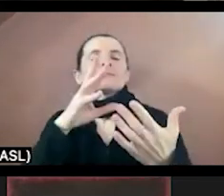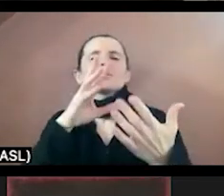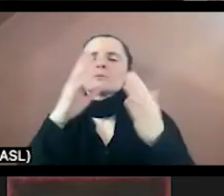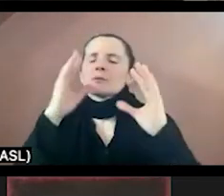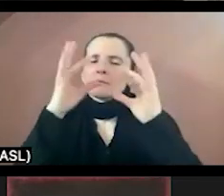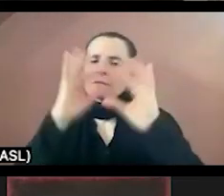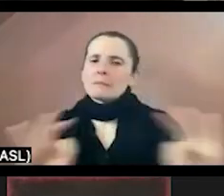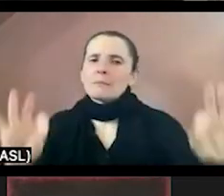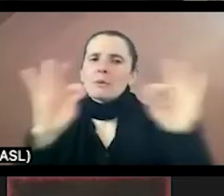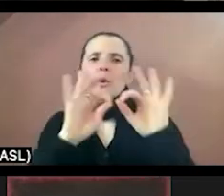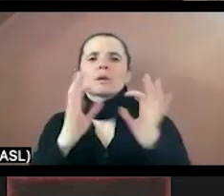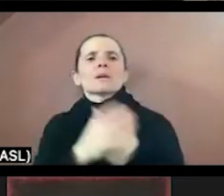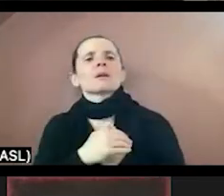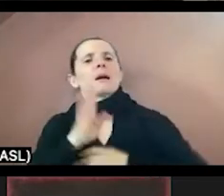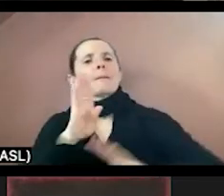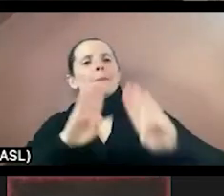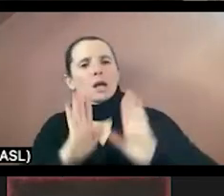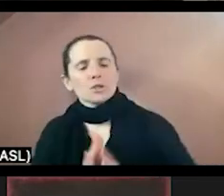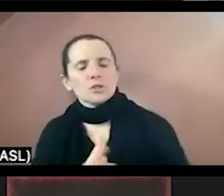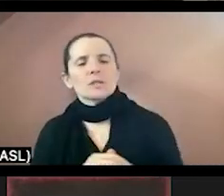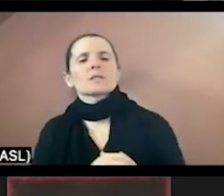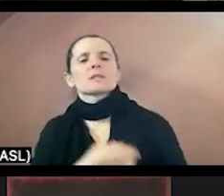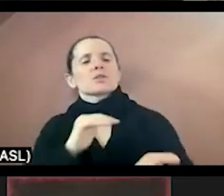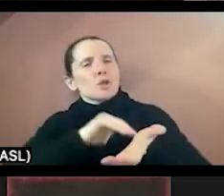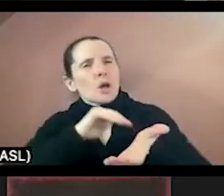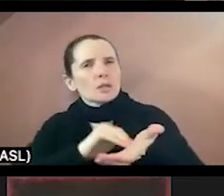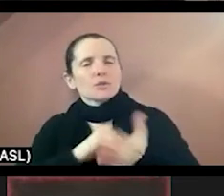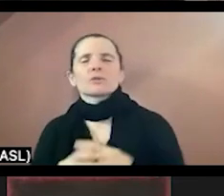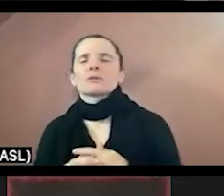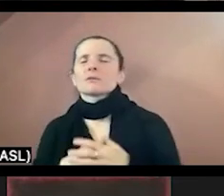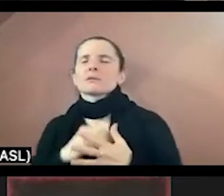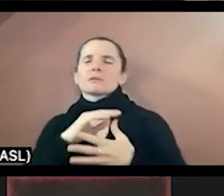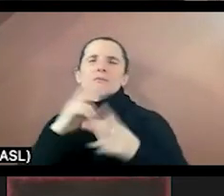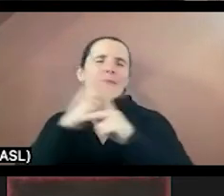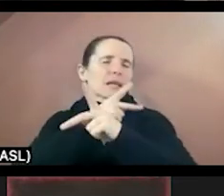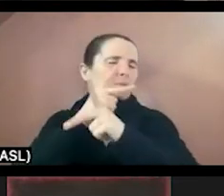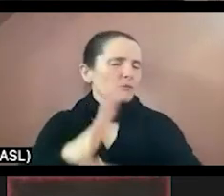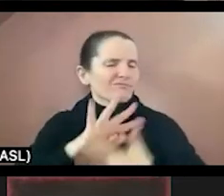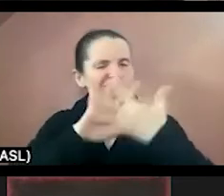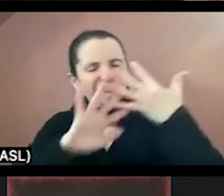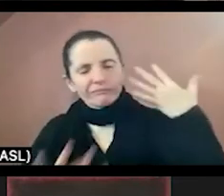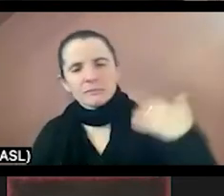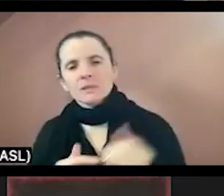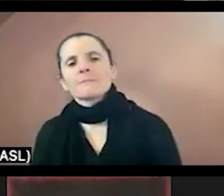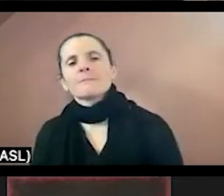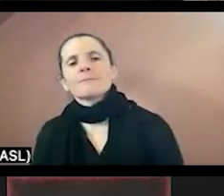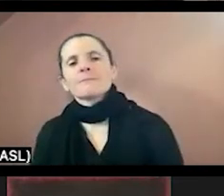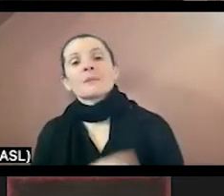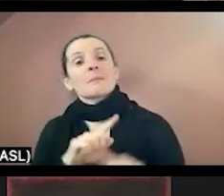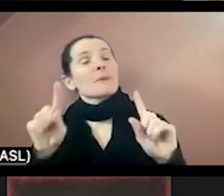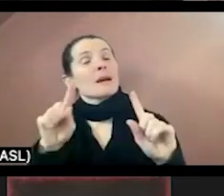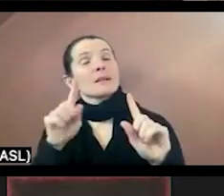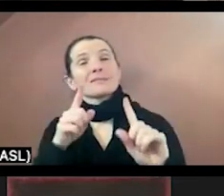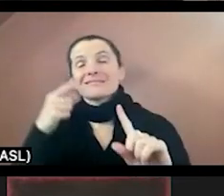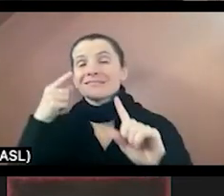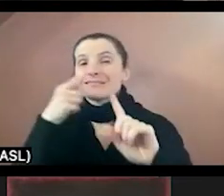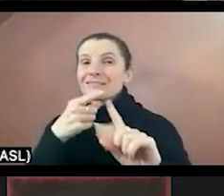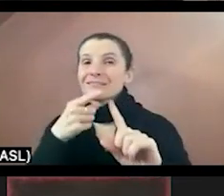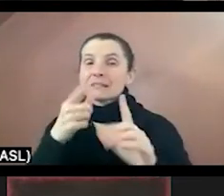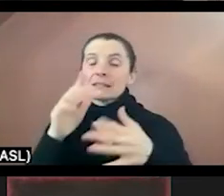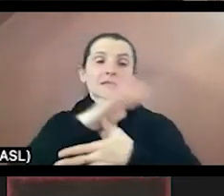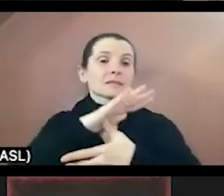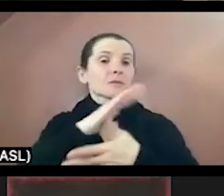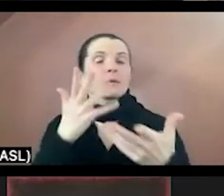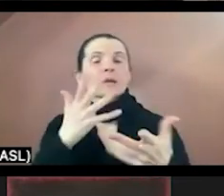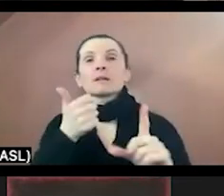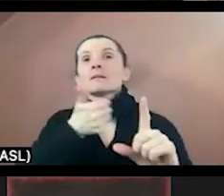biologists, doctors, and mathematicians, and archaeologists, and more. But the most important thing is that he was very good